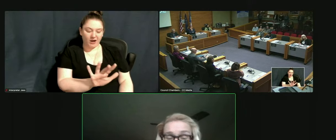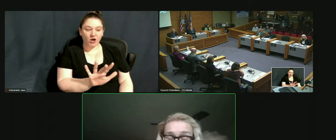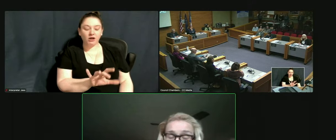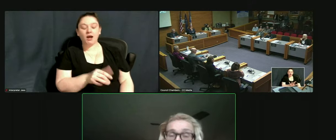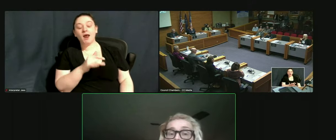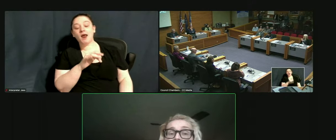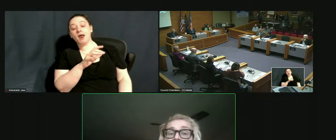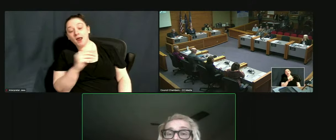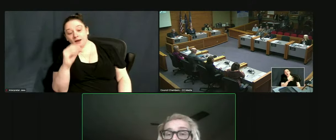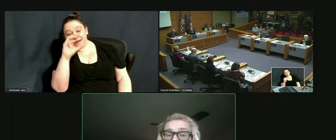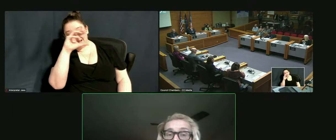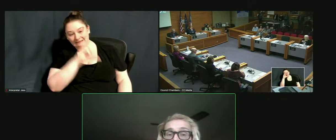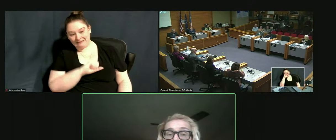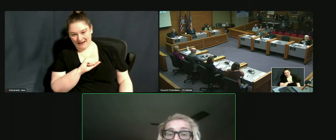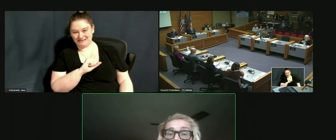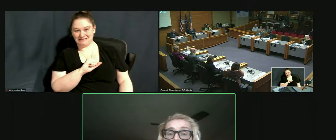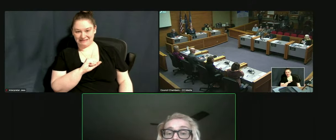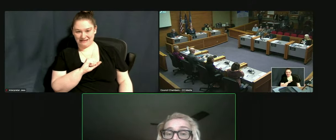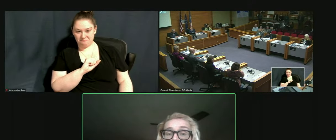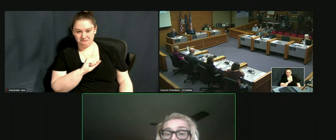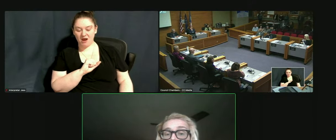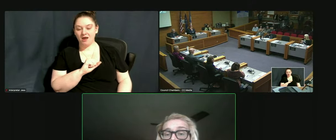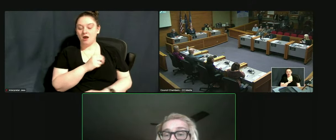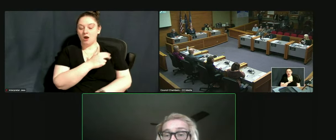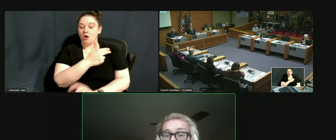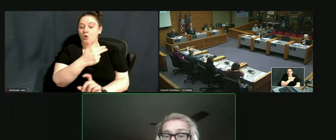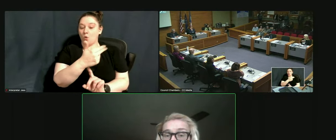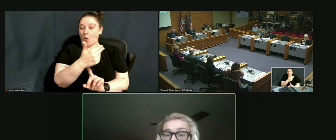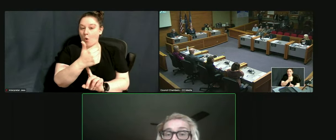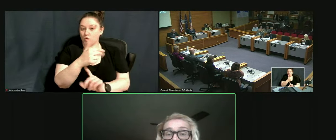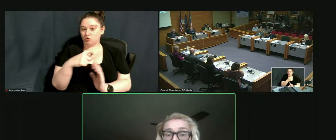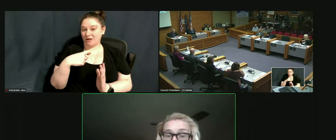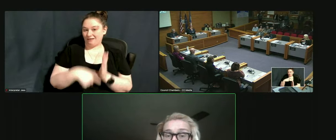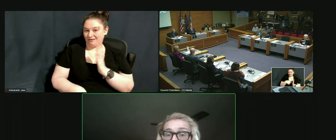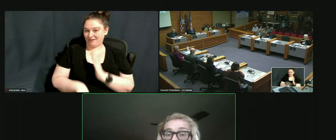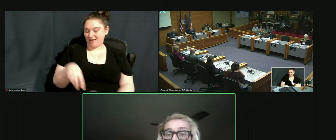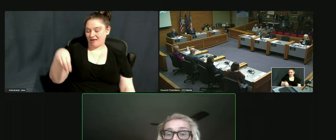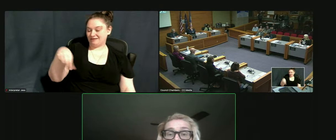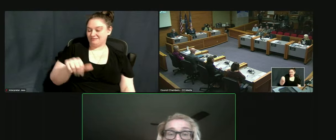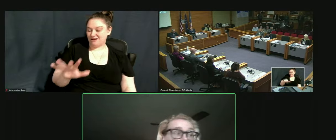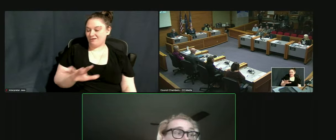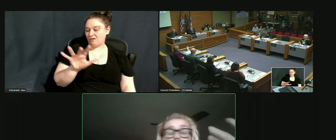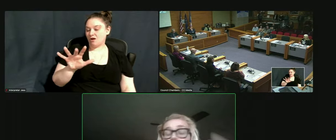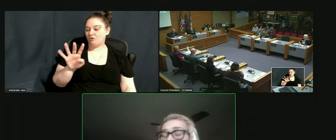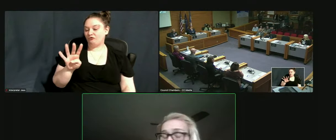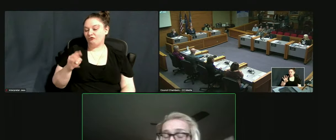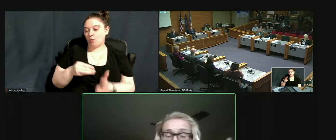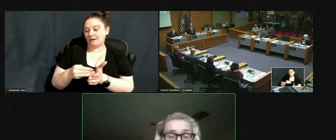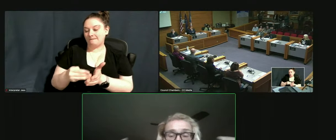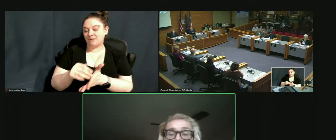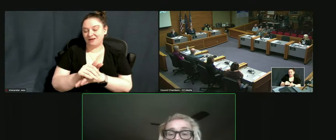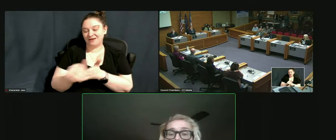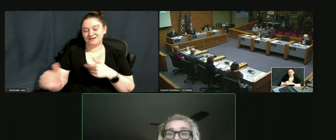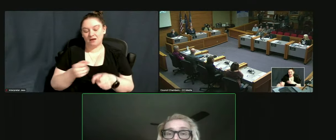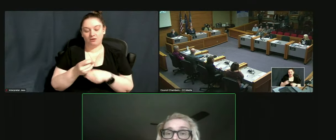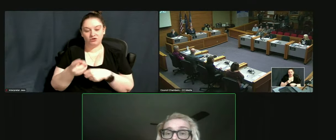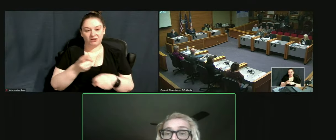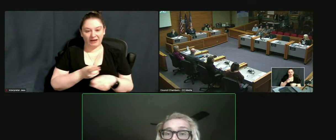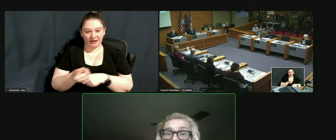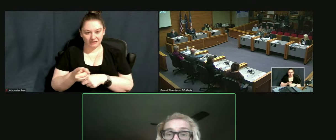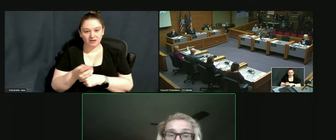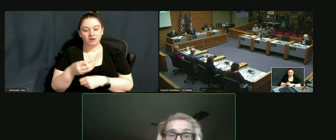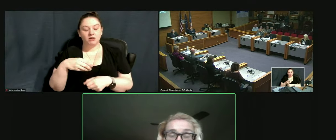that hotel guests spend about $4 million annually in all the little activities they